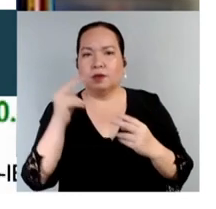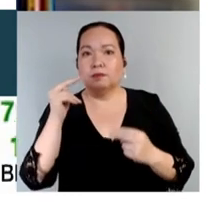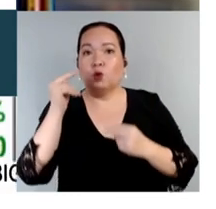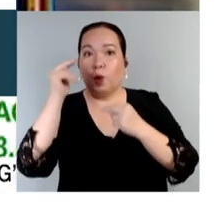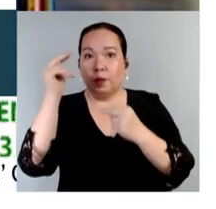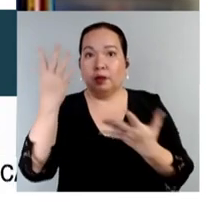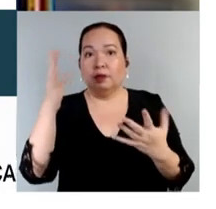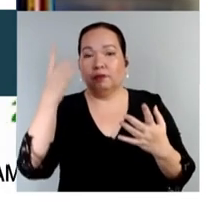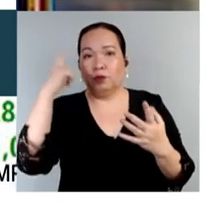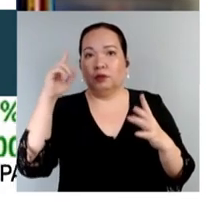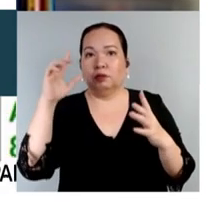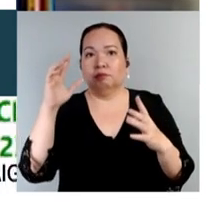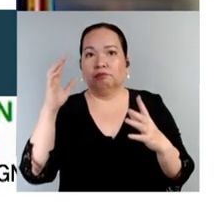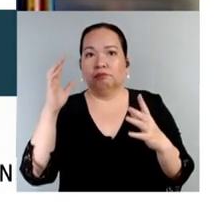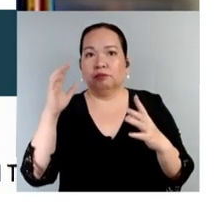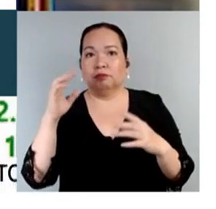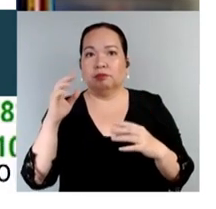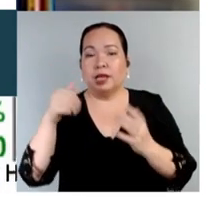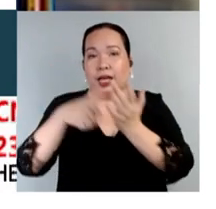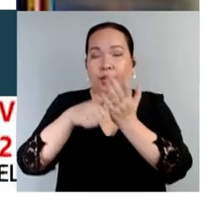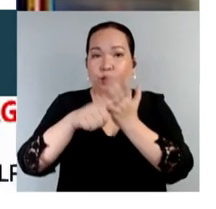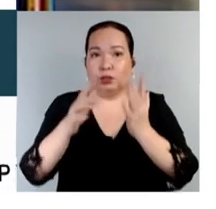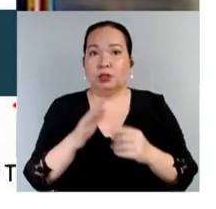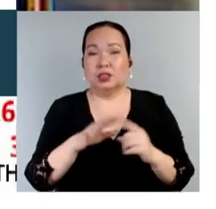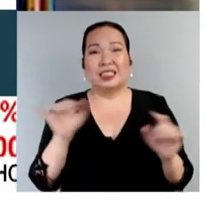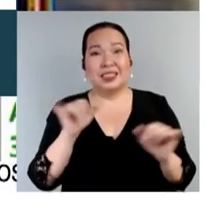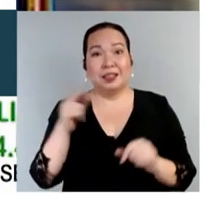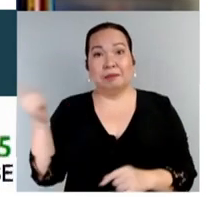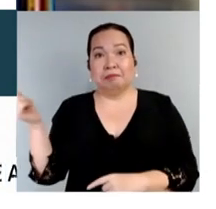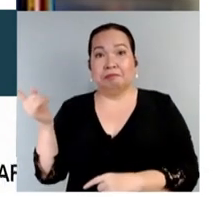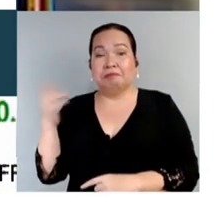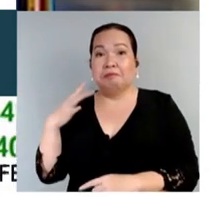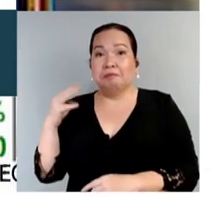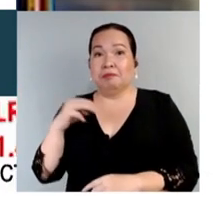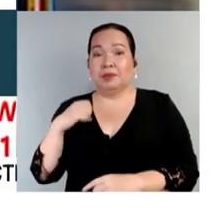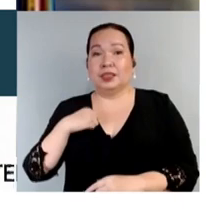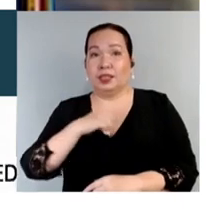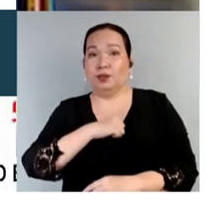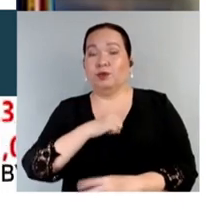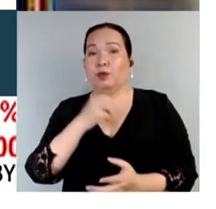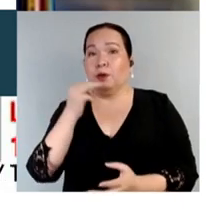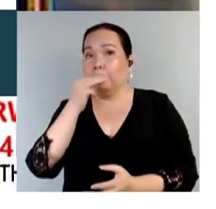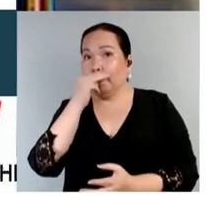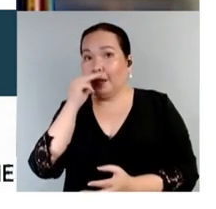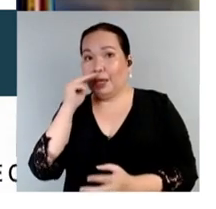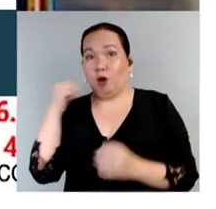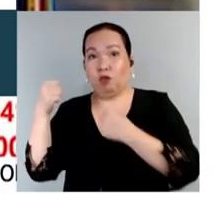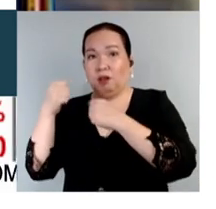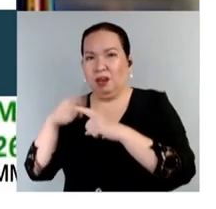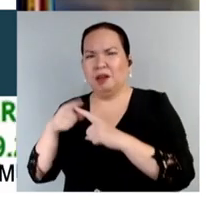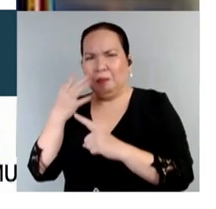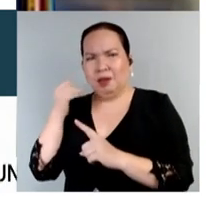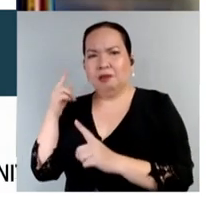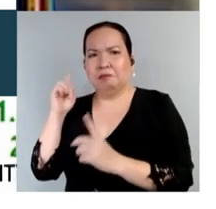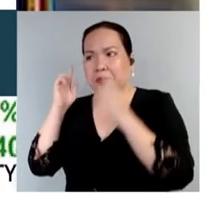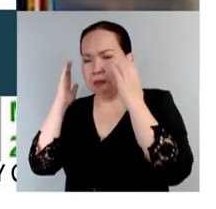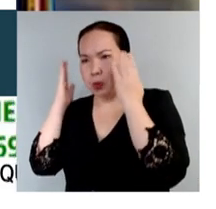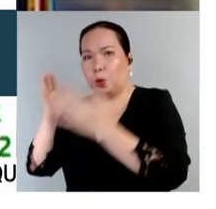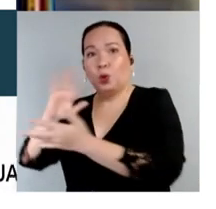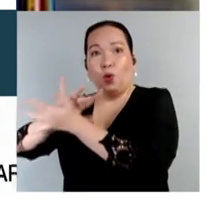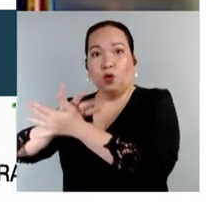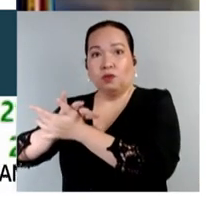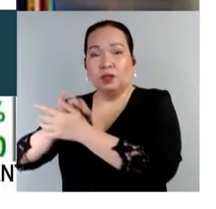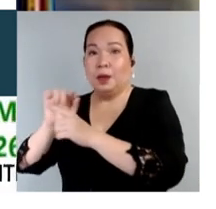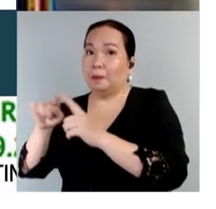Pacquiao's choices of issues. He could have zeroed in on the pandemic. Again, also, if the objective was